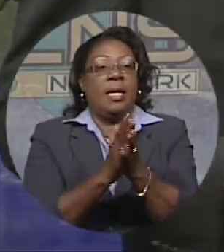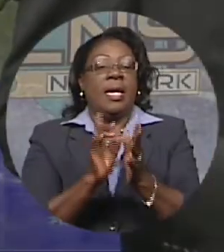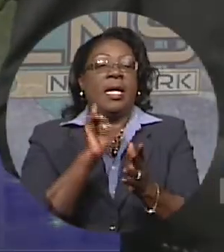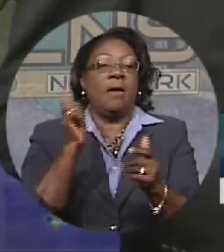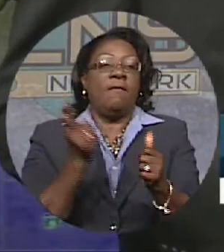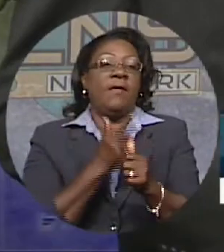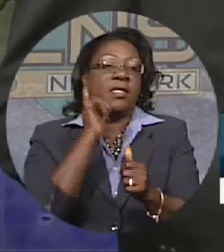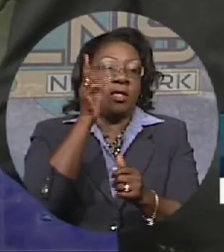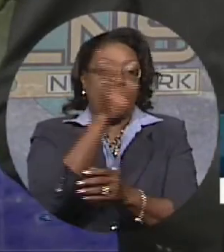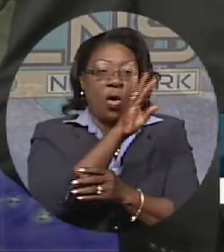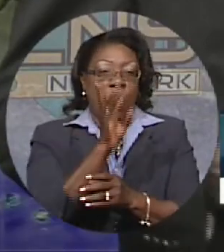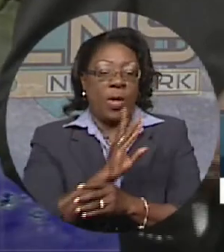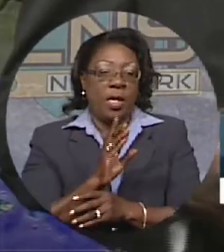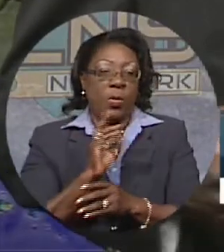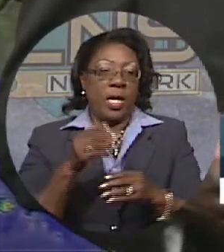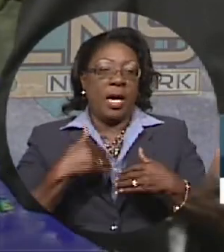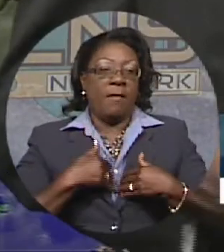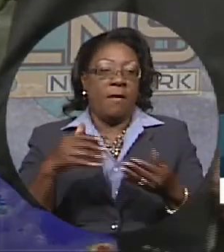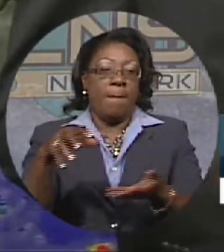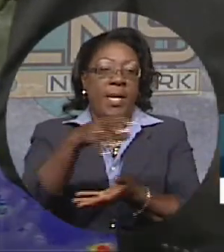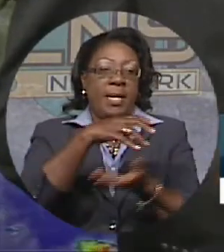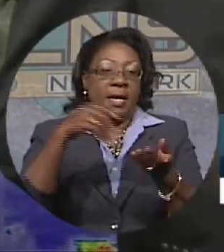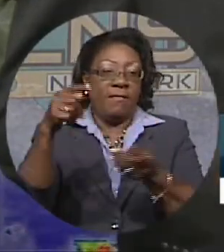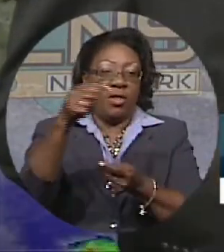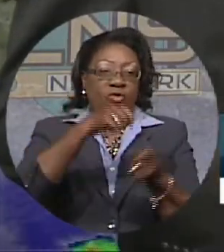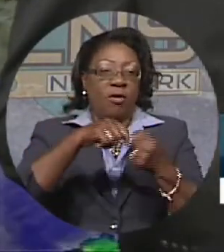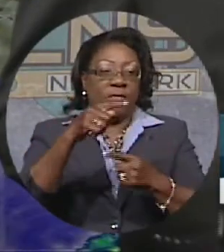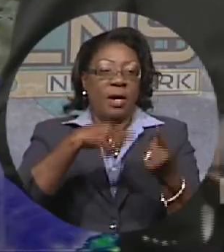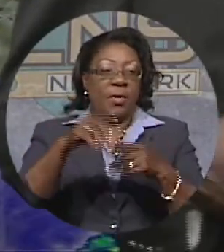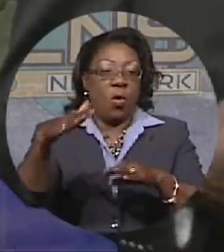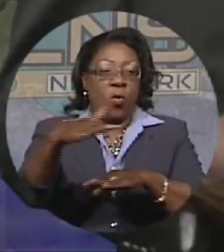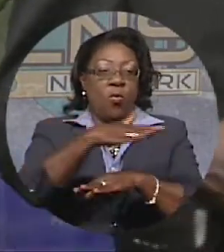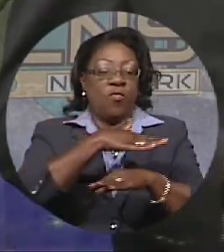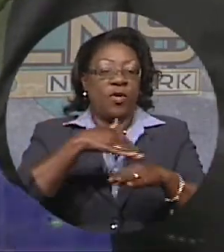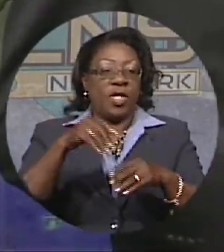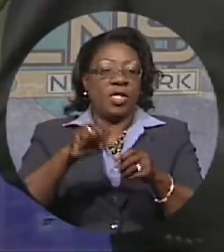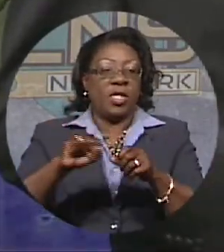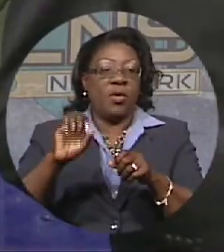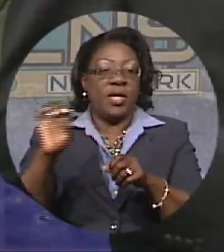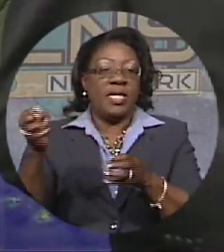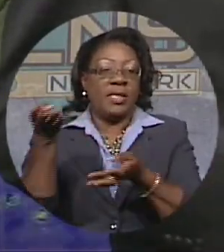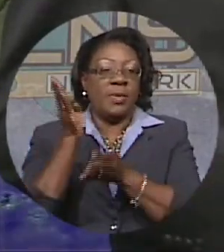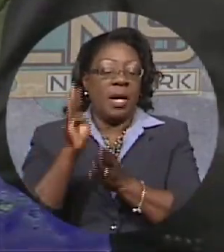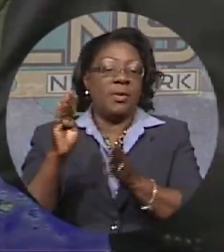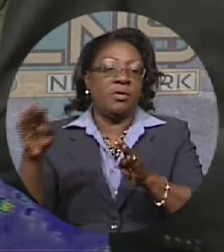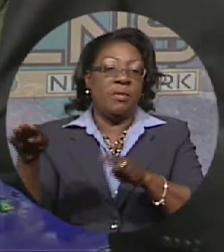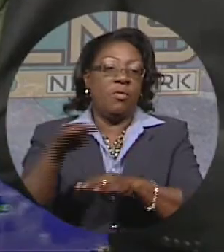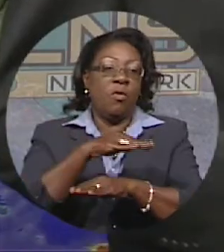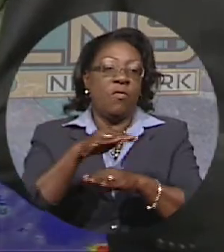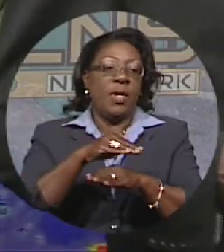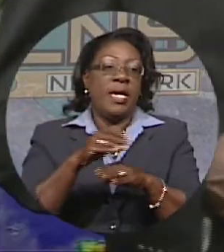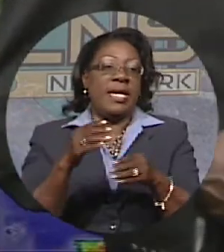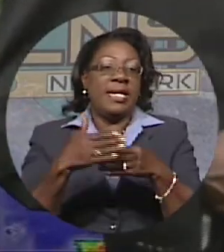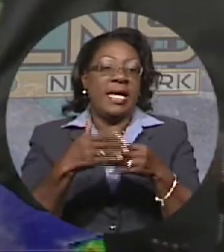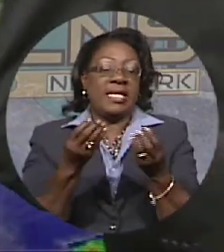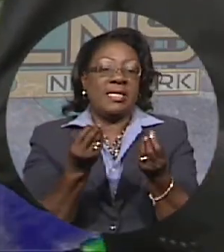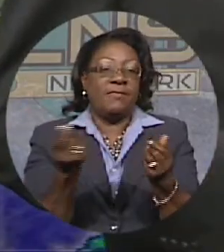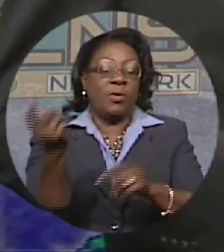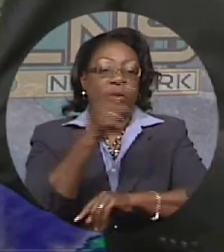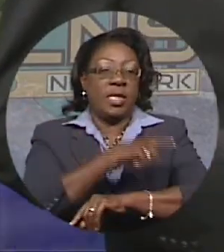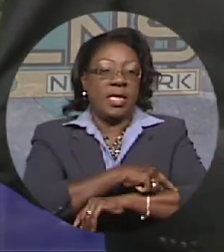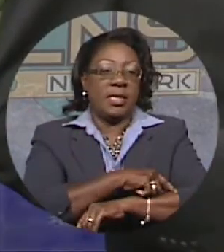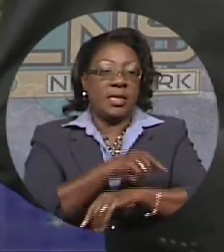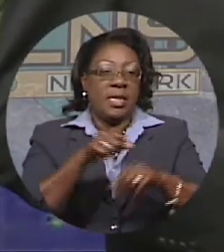In our first look at weather, we have a mid-level trough over the southeast Bahamas, which will move westward over the next couple of days. And that, coupled with